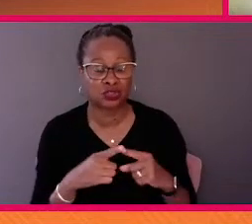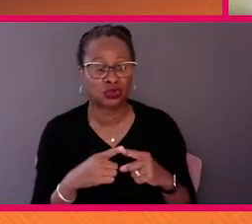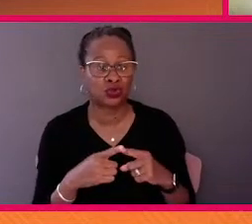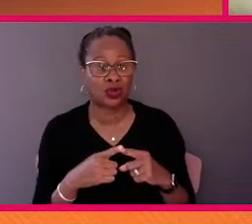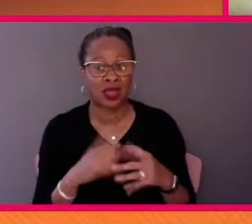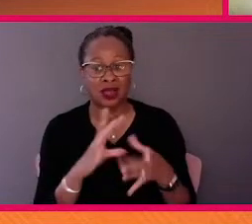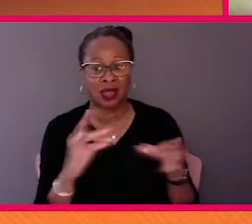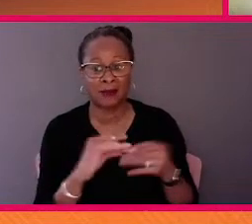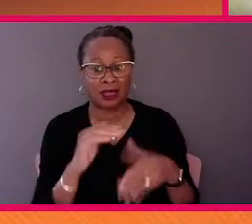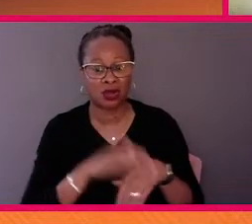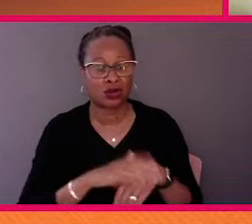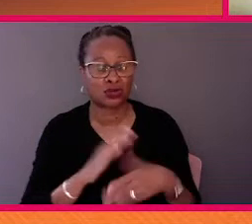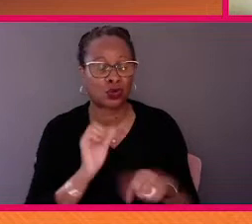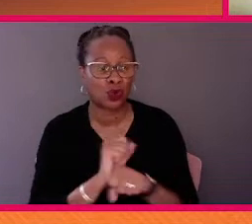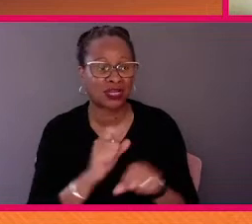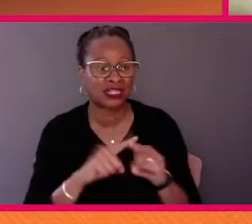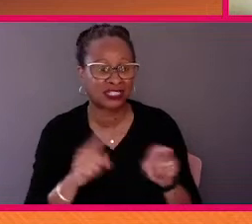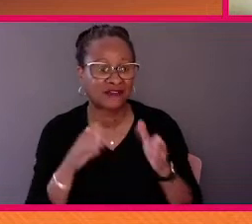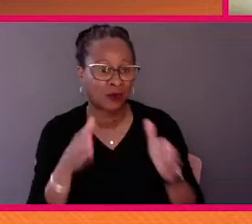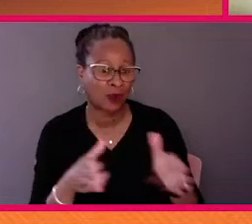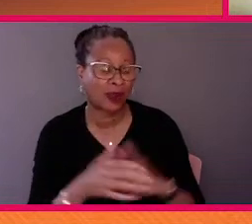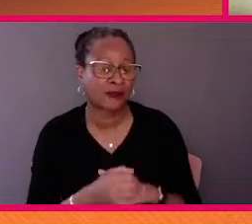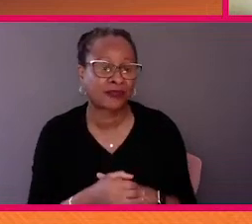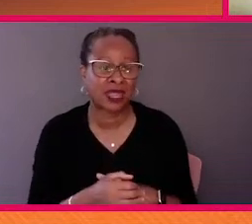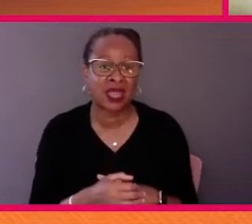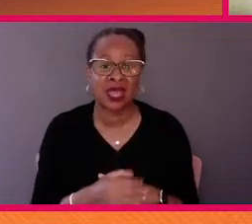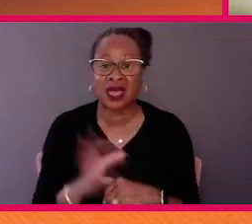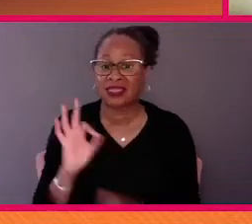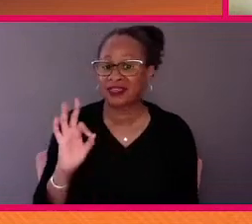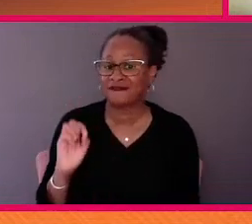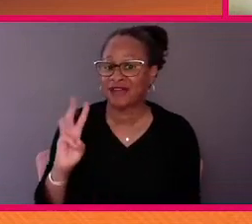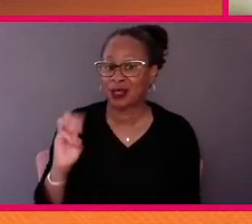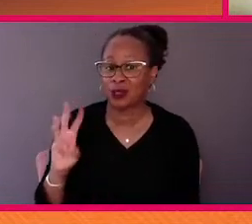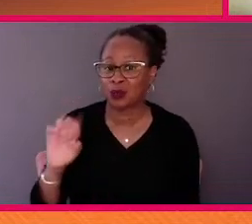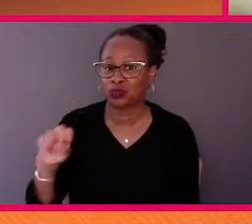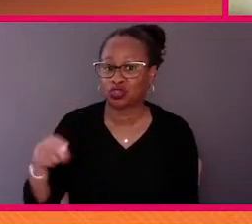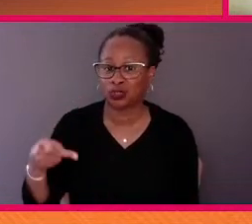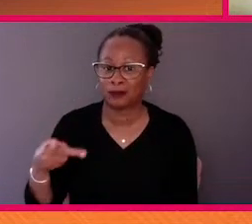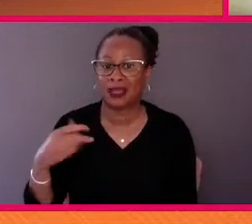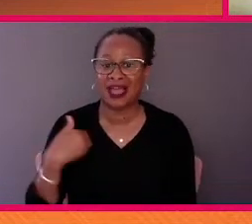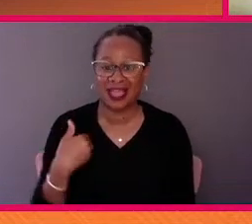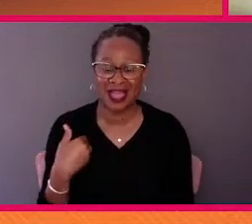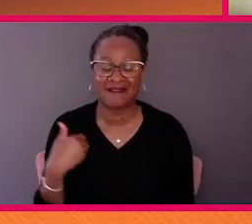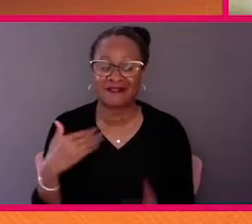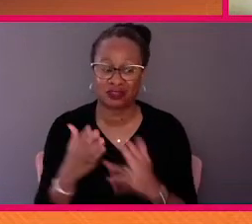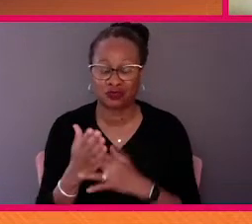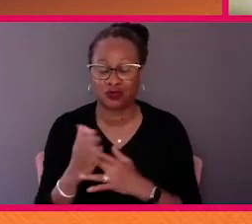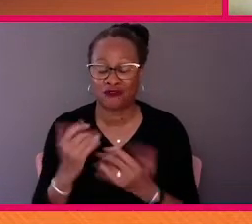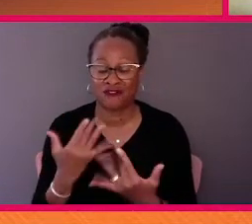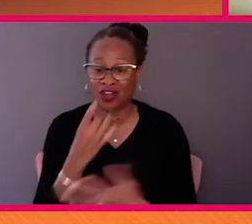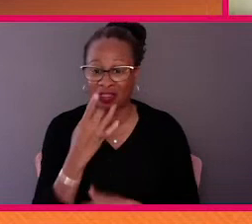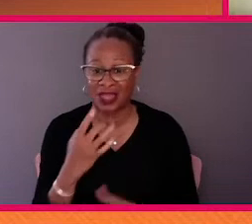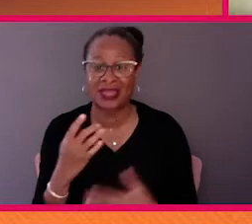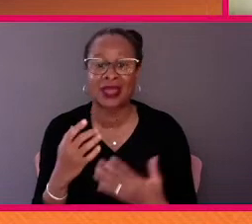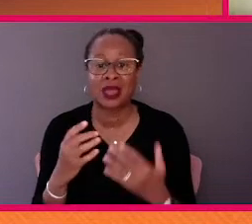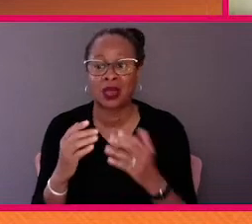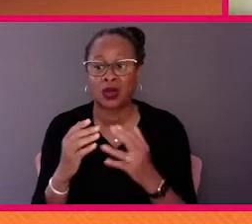way. I think actually the fellowship that I have through Firelight with Frontline, I have a short film that's coming out in the